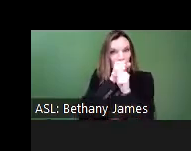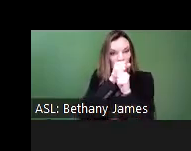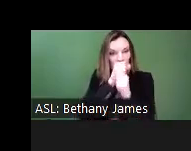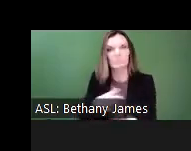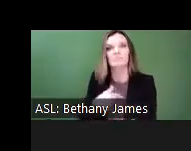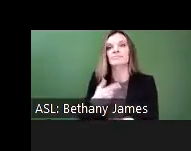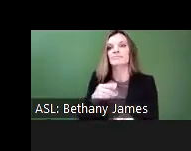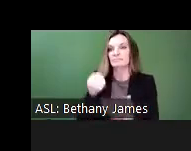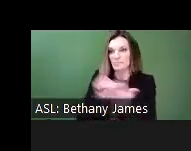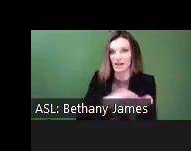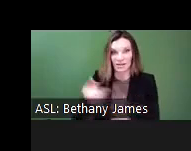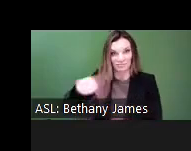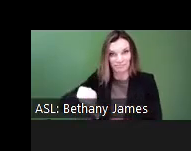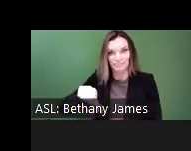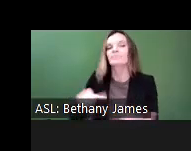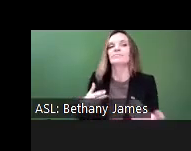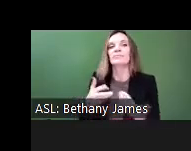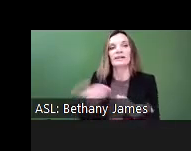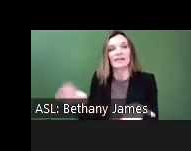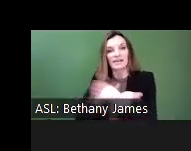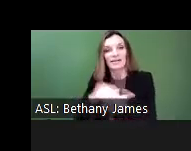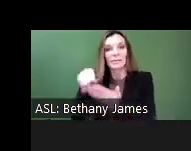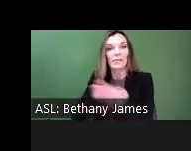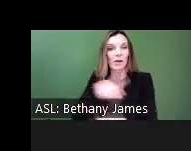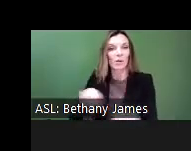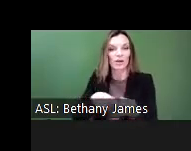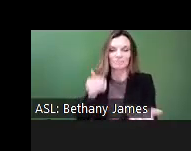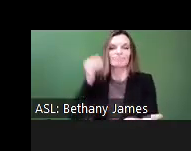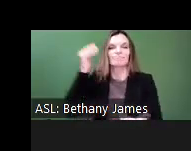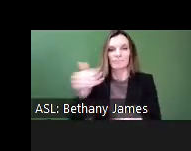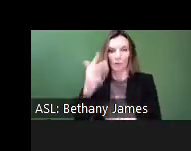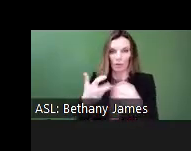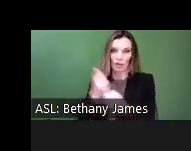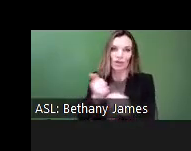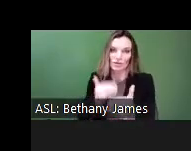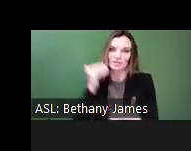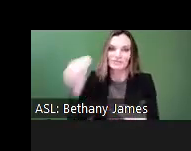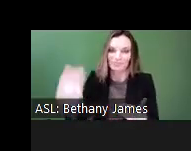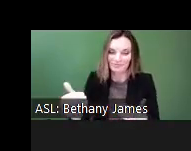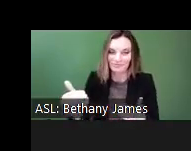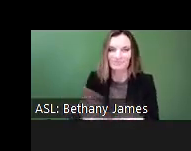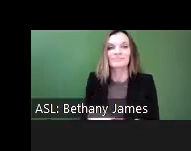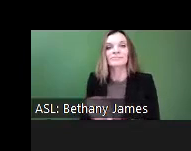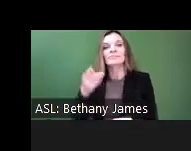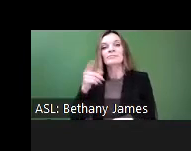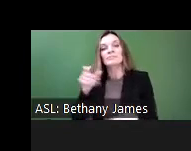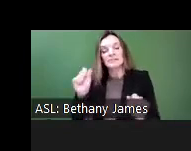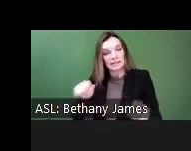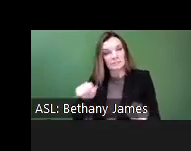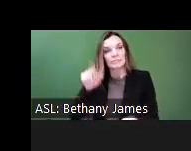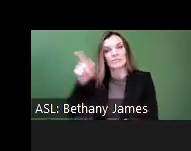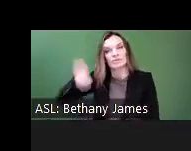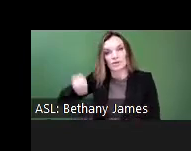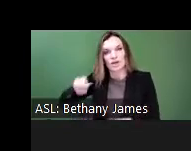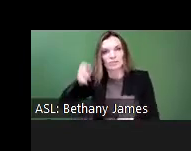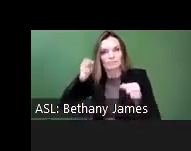period. Remember, having a conviction set aside is a privilege and it's not a legal right. It can be denied